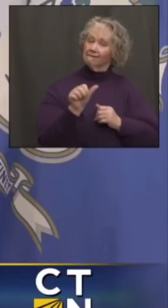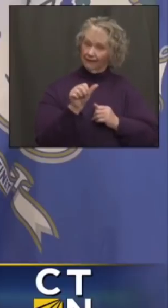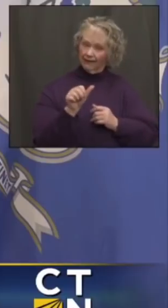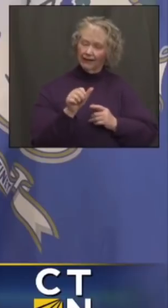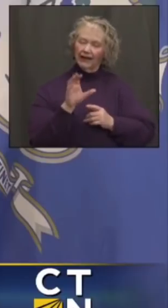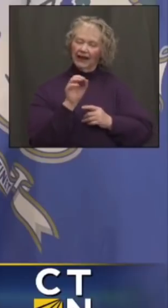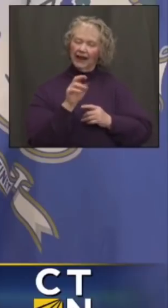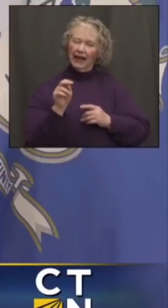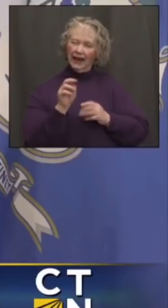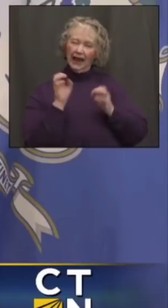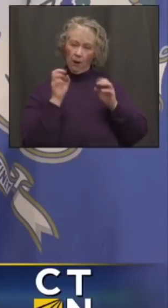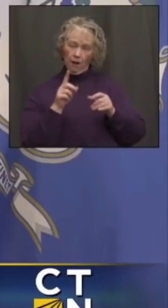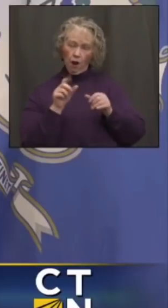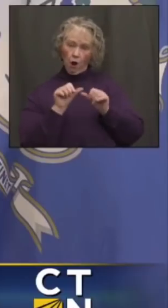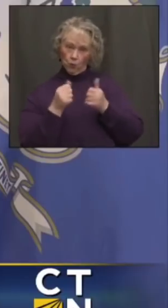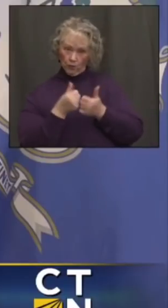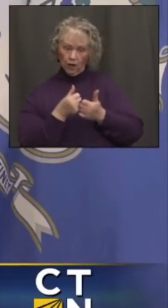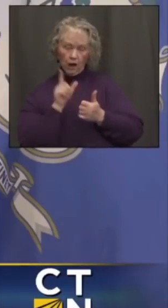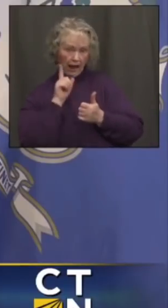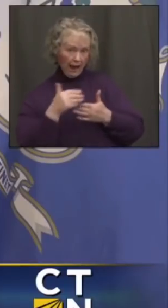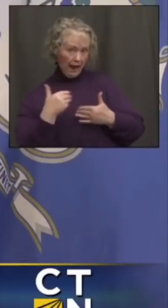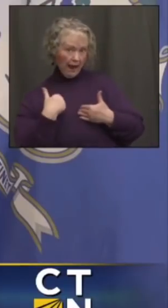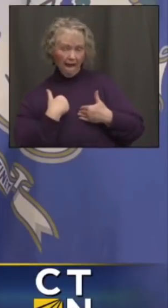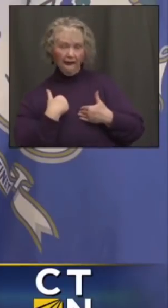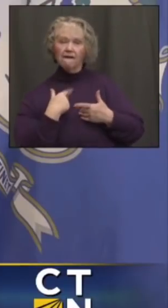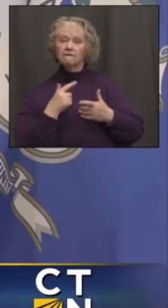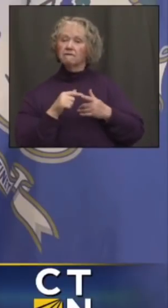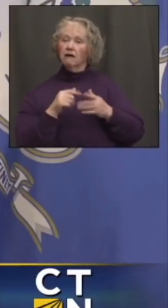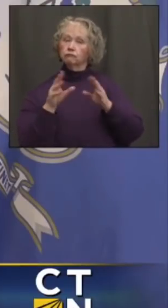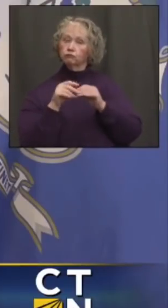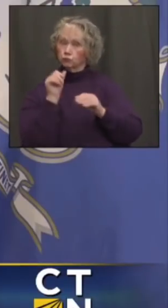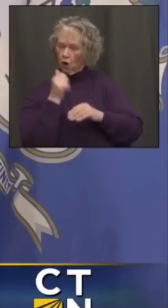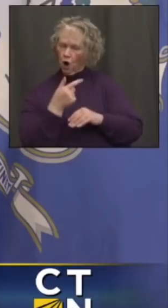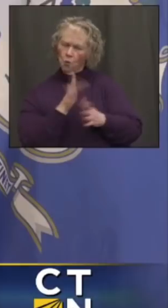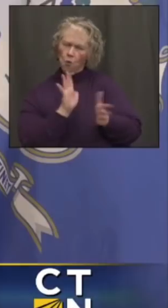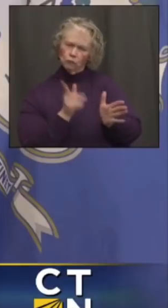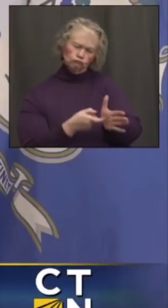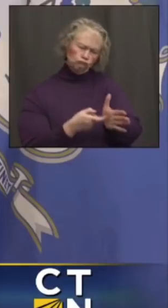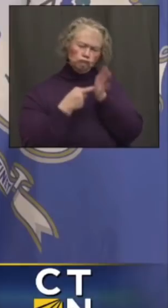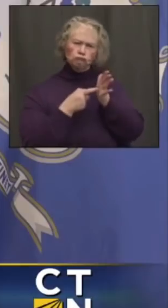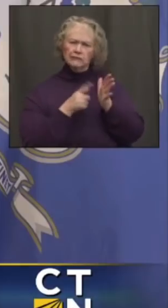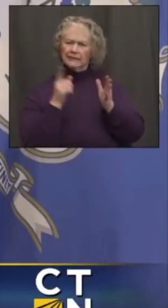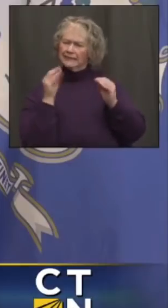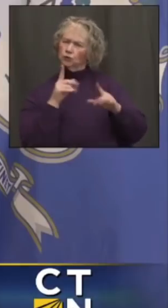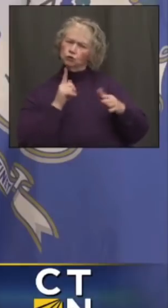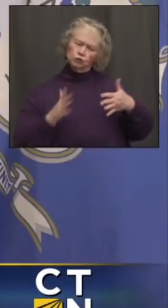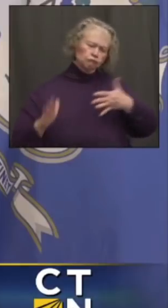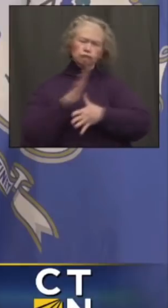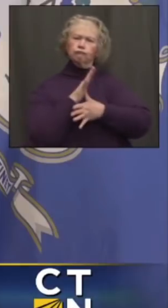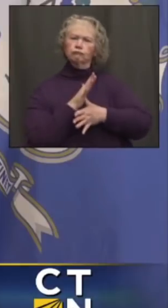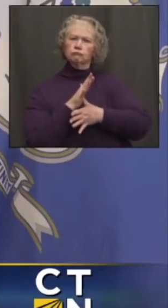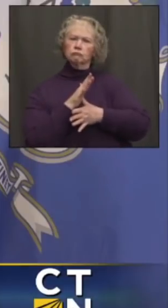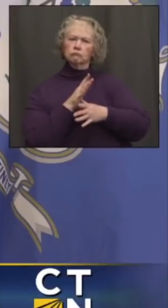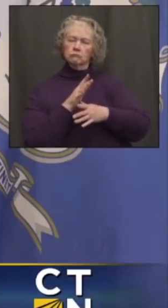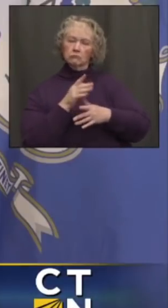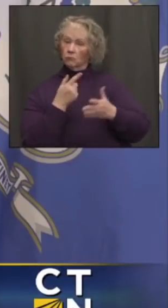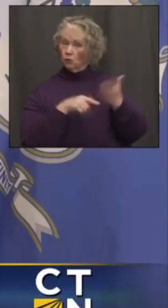due to snow. So there are a couple of variables there, but I think we'll be able to lend some real clarity by the end of next week.